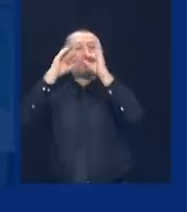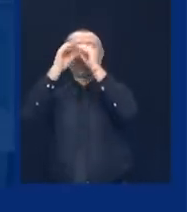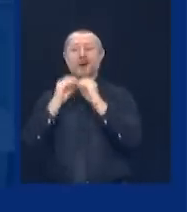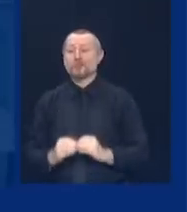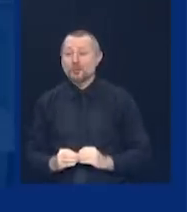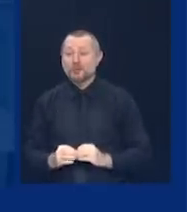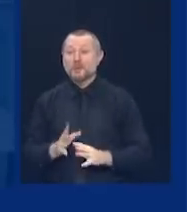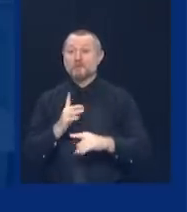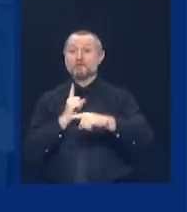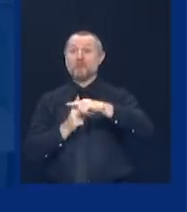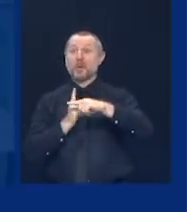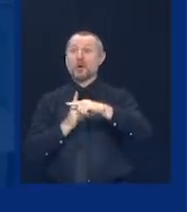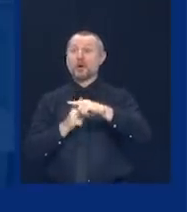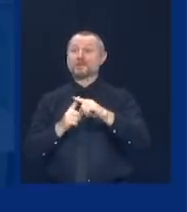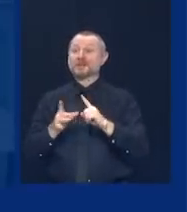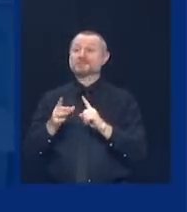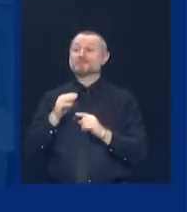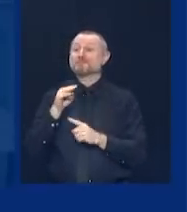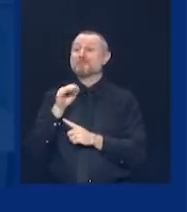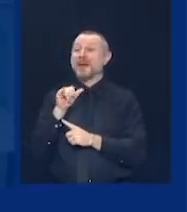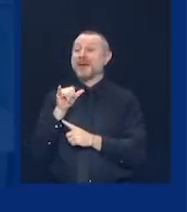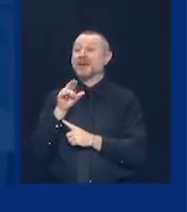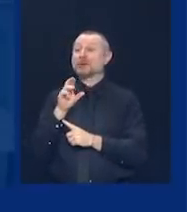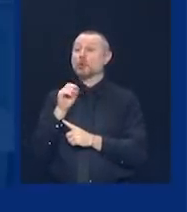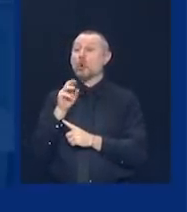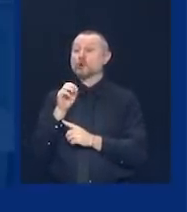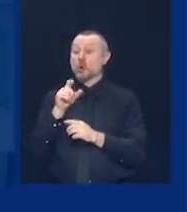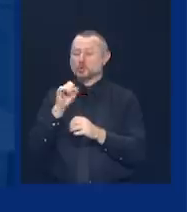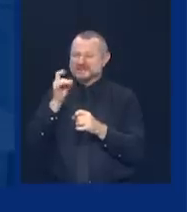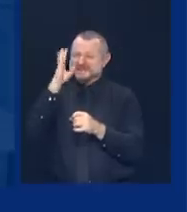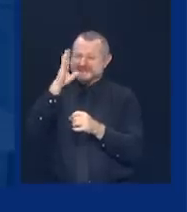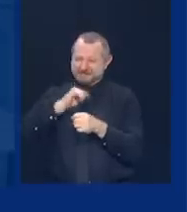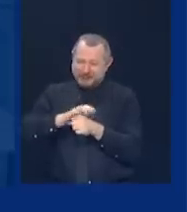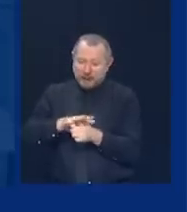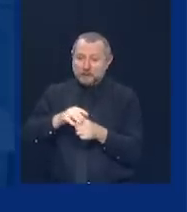positivity in the microclusters, 4.7.